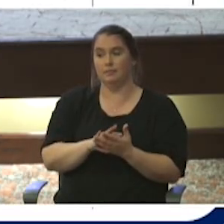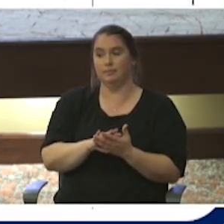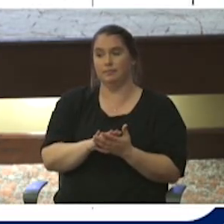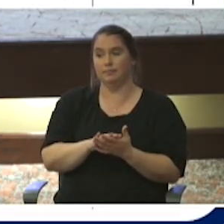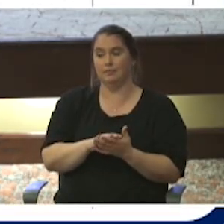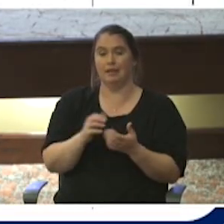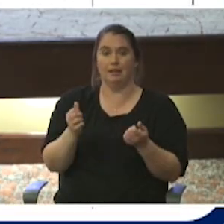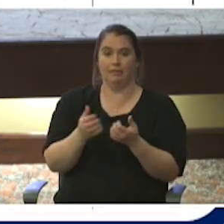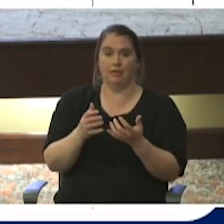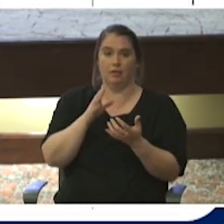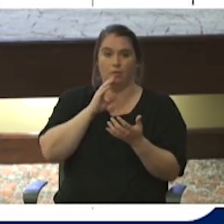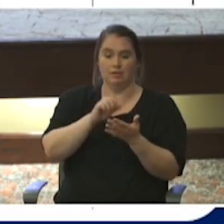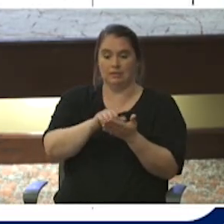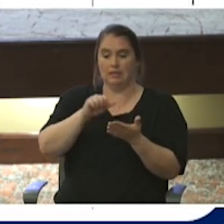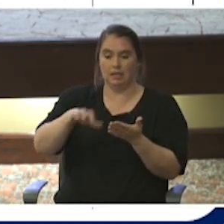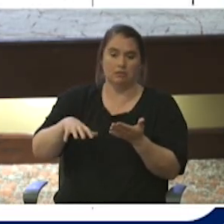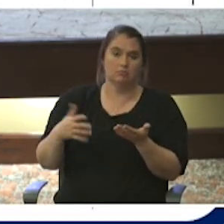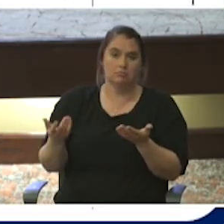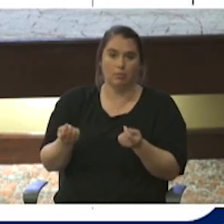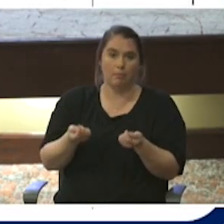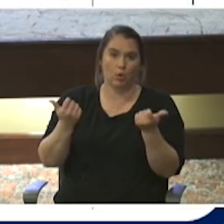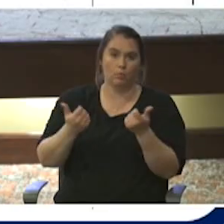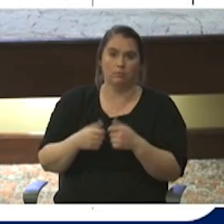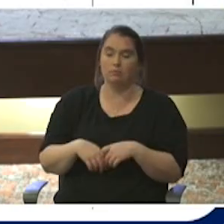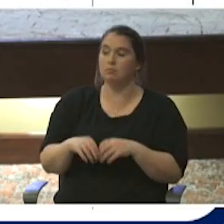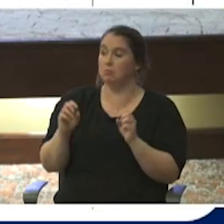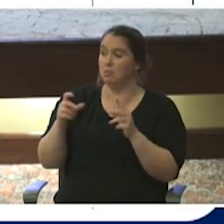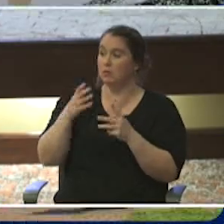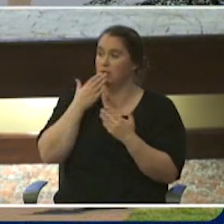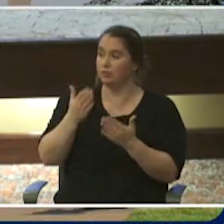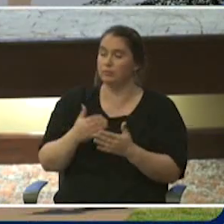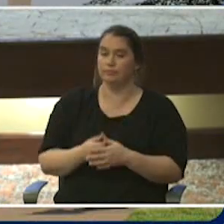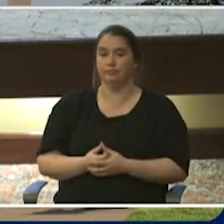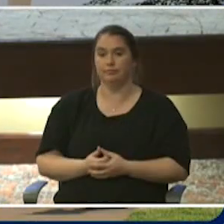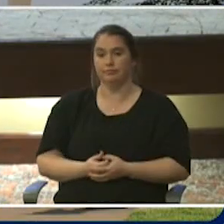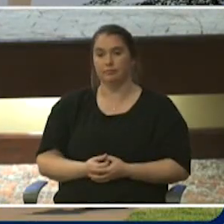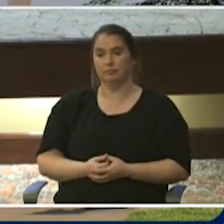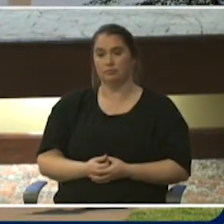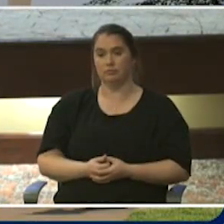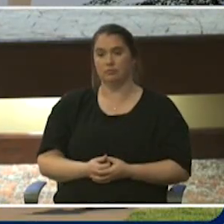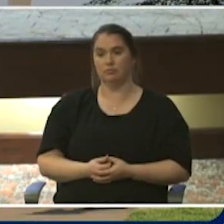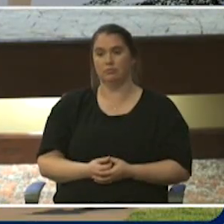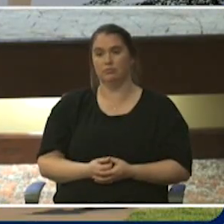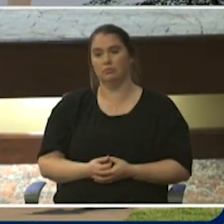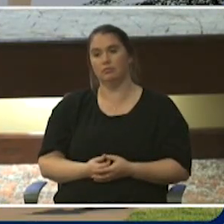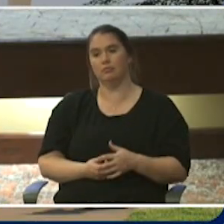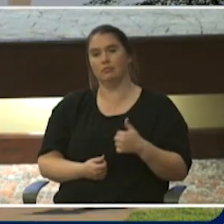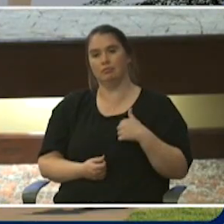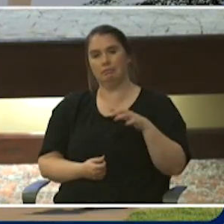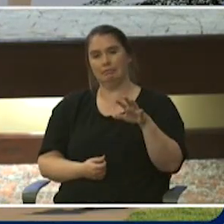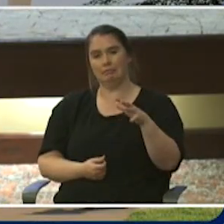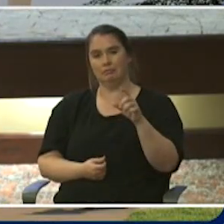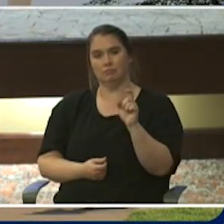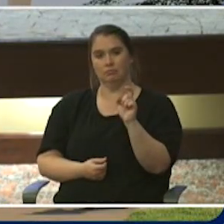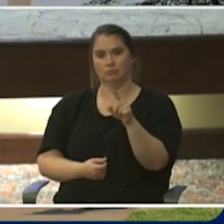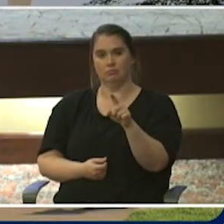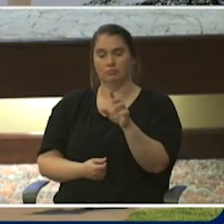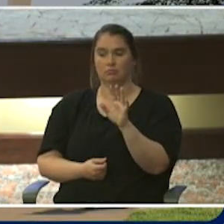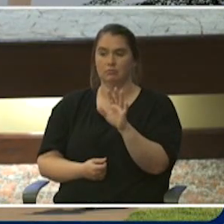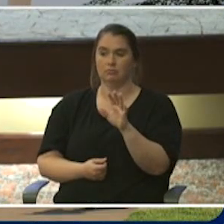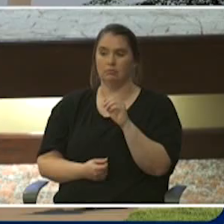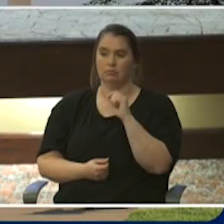be deleted. Okay. Thank you. I've got kind of a follow-up to Mayor Pro